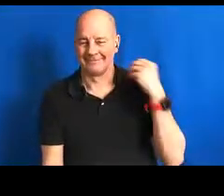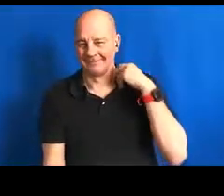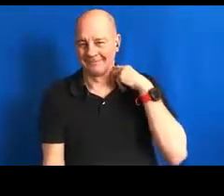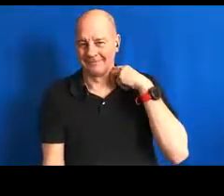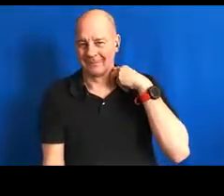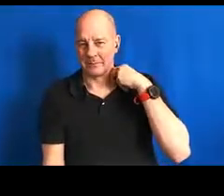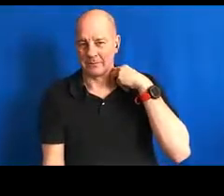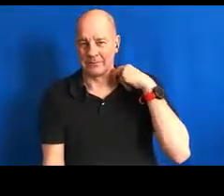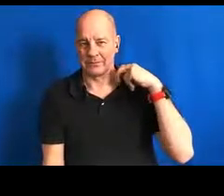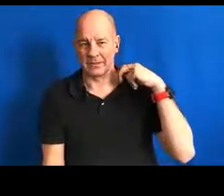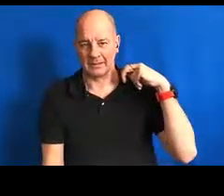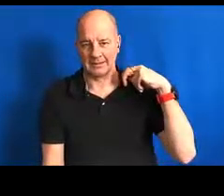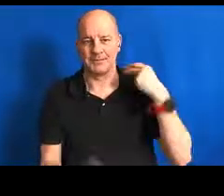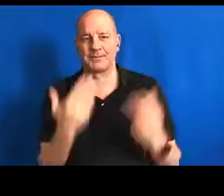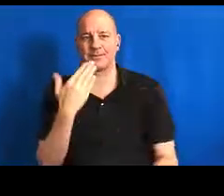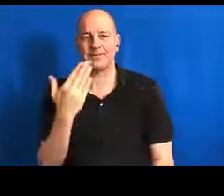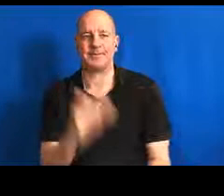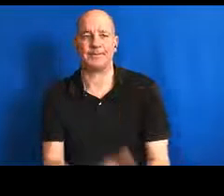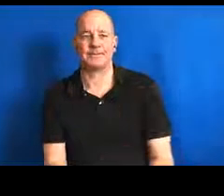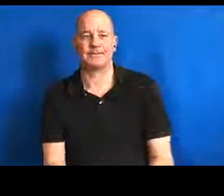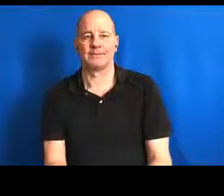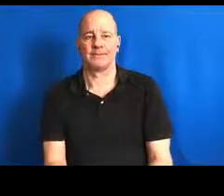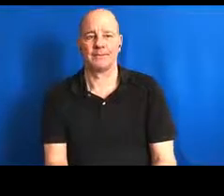Greg. Really appreciate that.